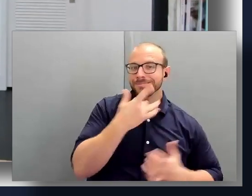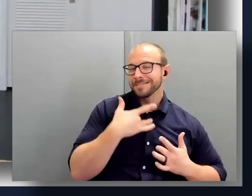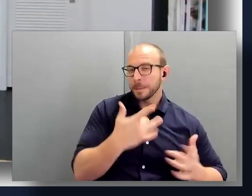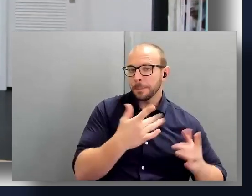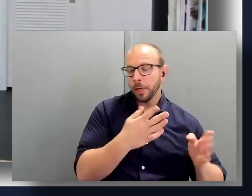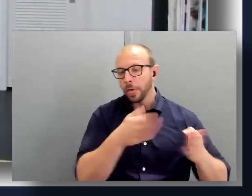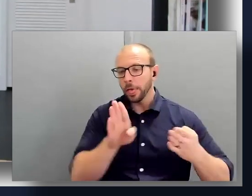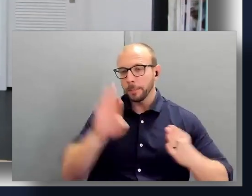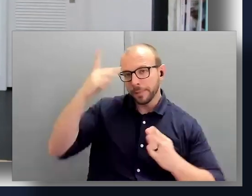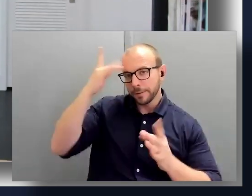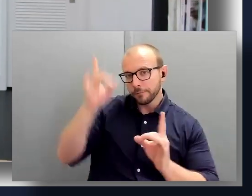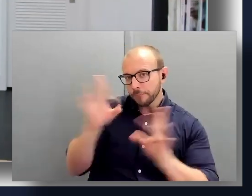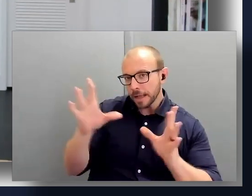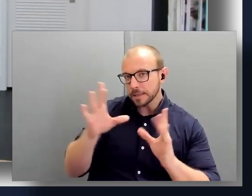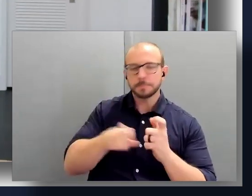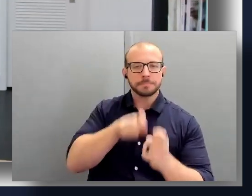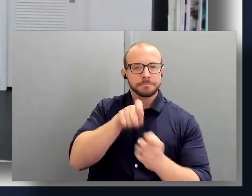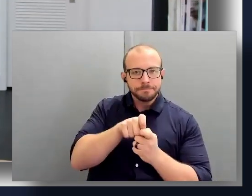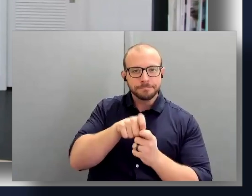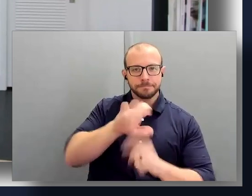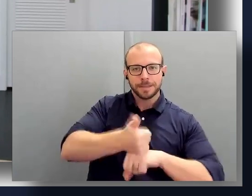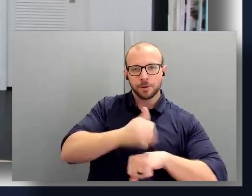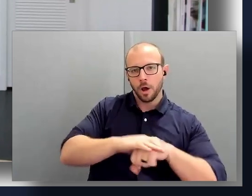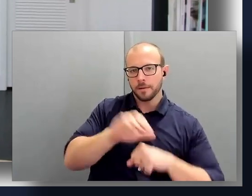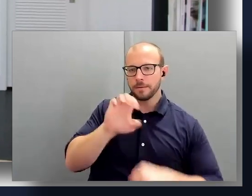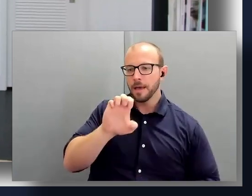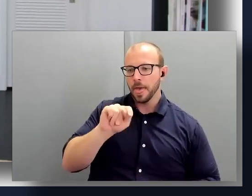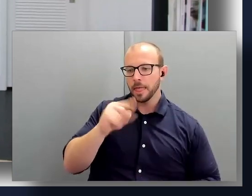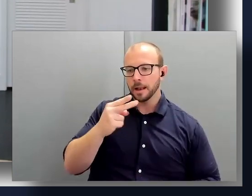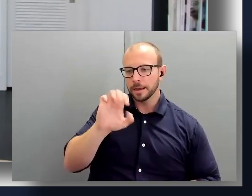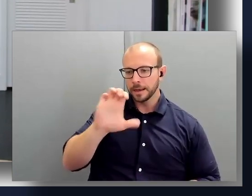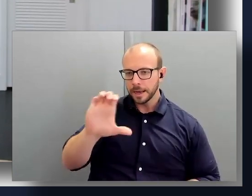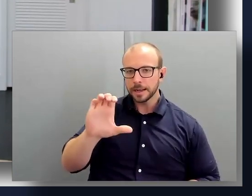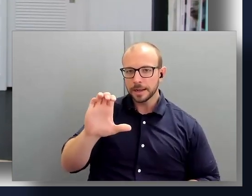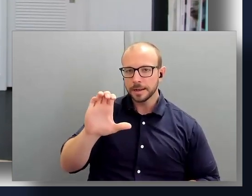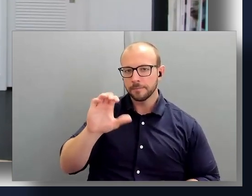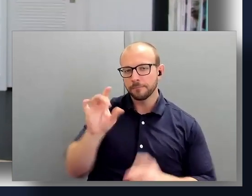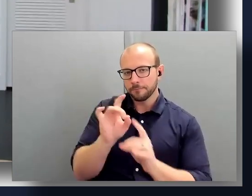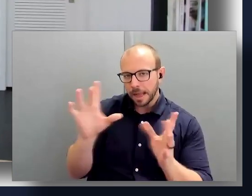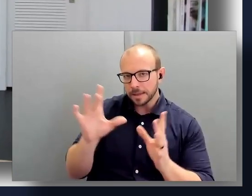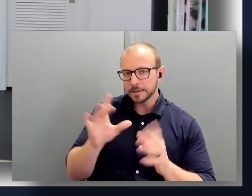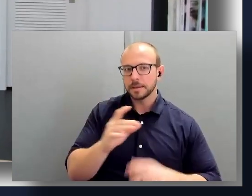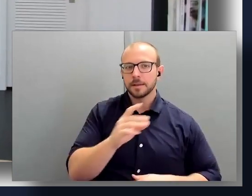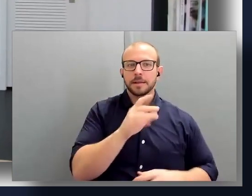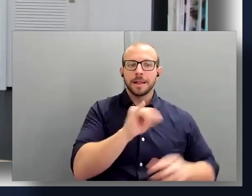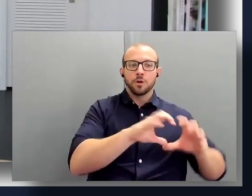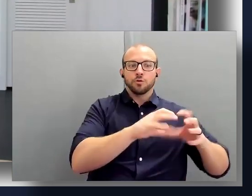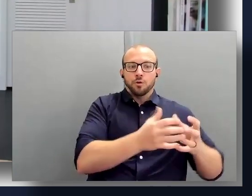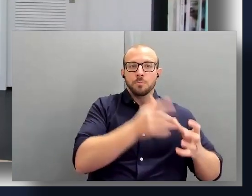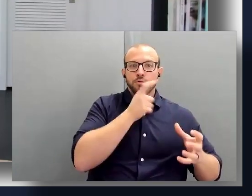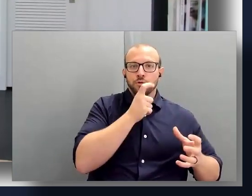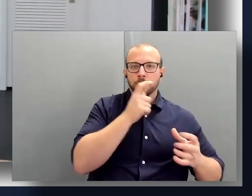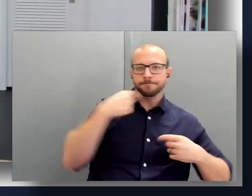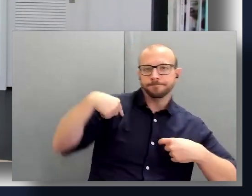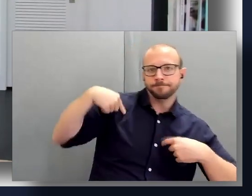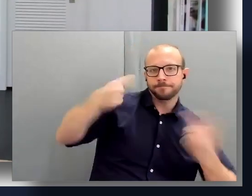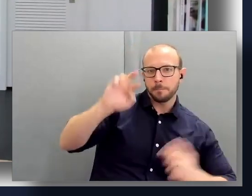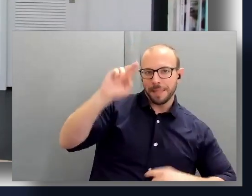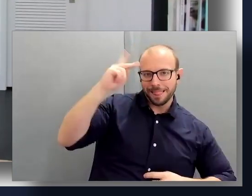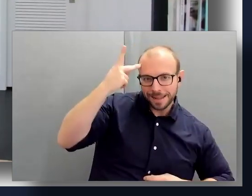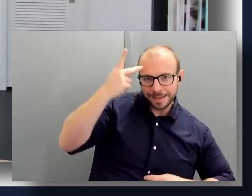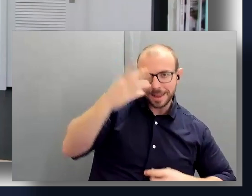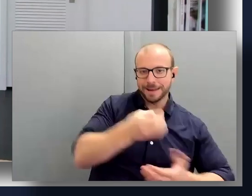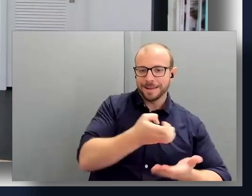political violence, especially ethnically based violence, are the groups that had once been politically and